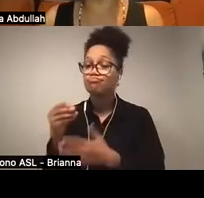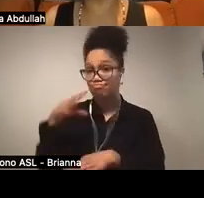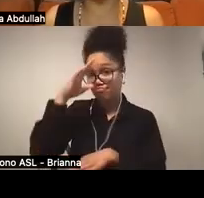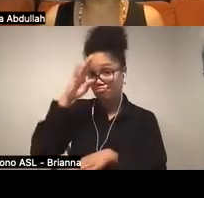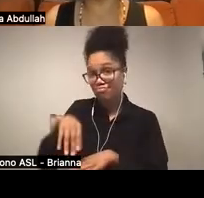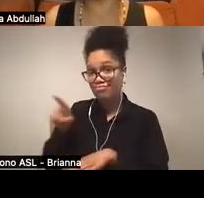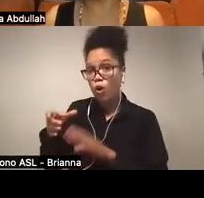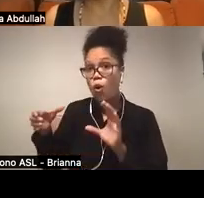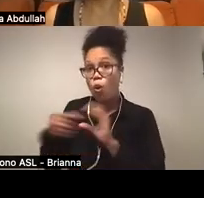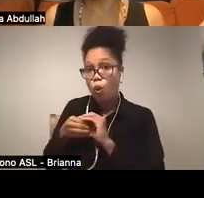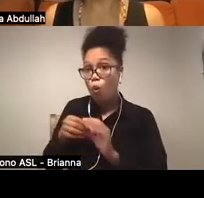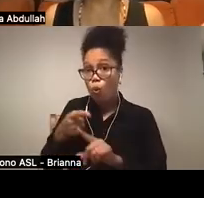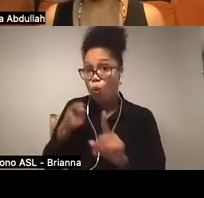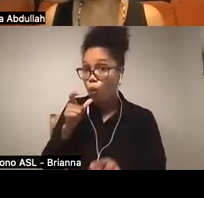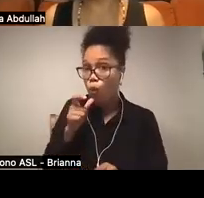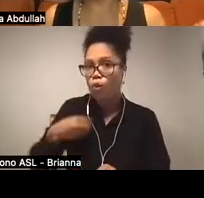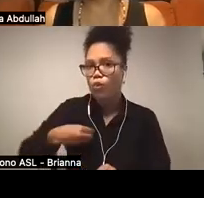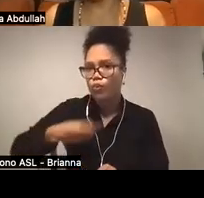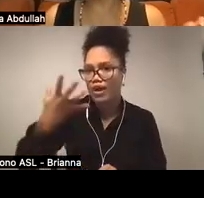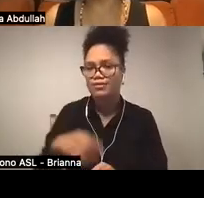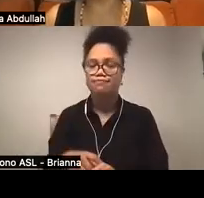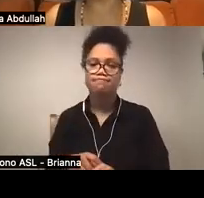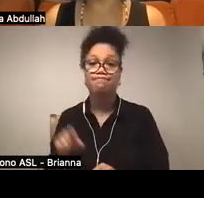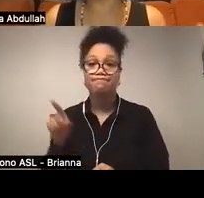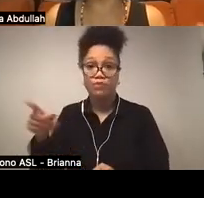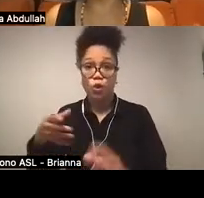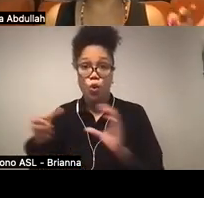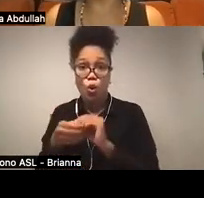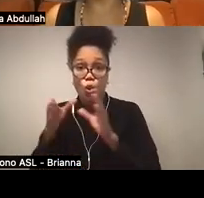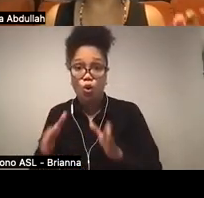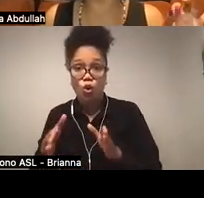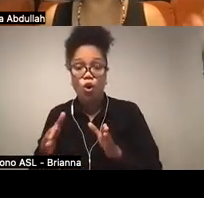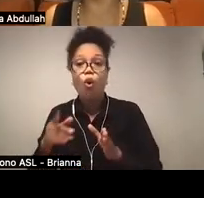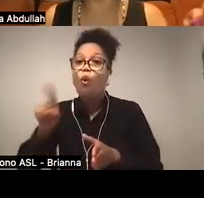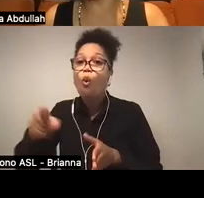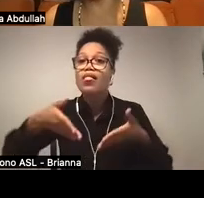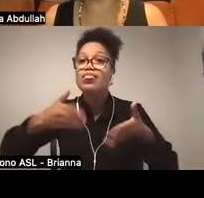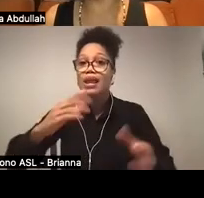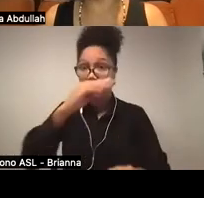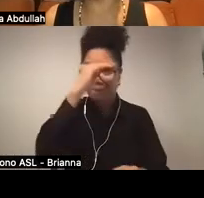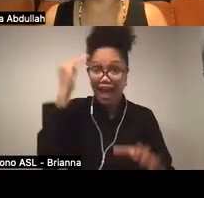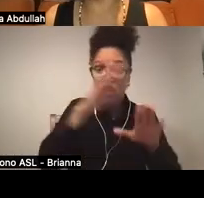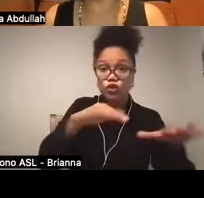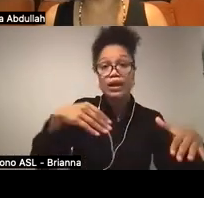had a practice of allowing the Black children to only enter one at a time.